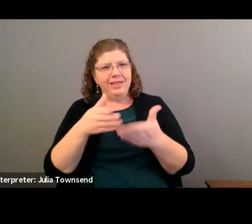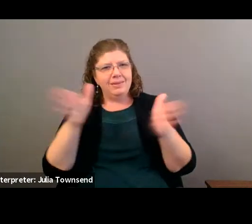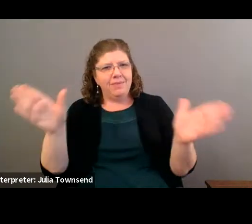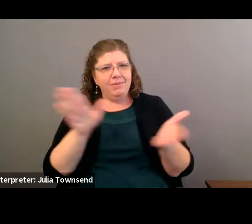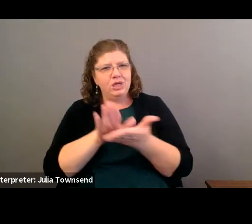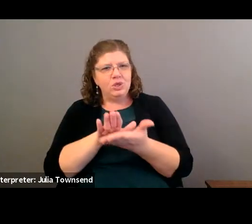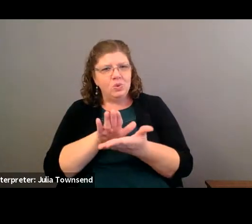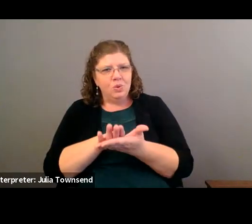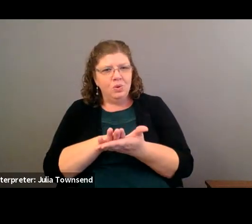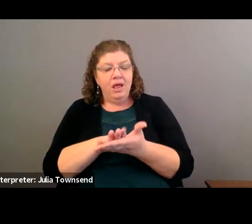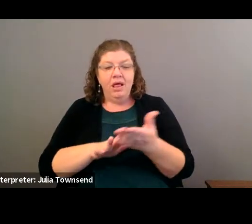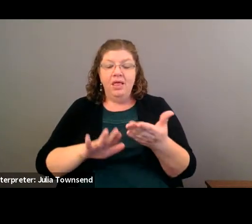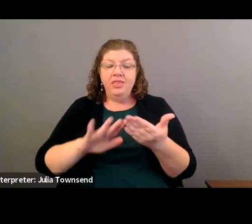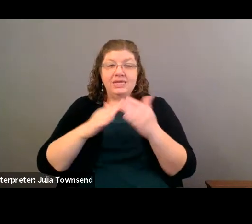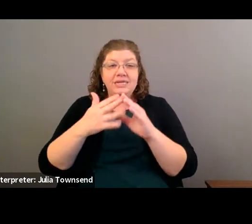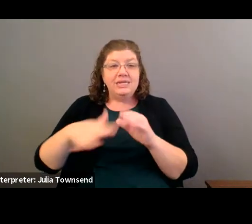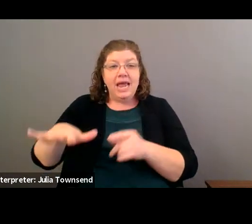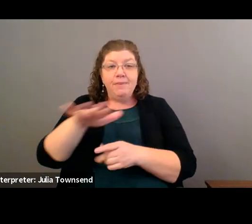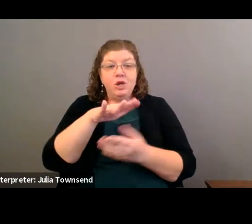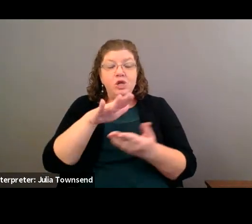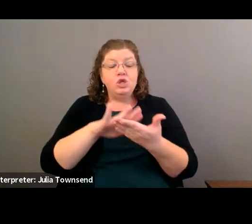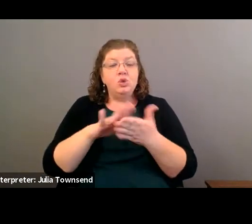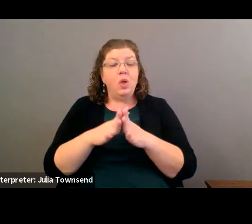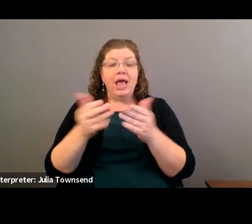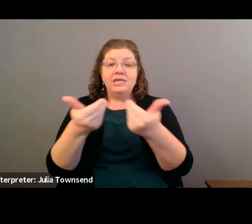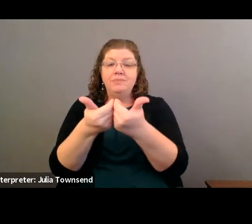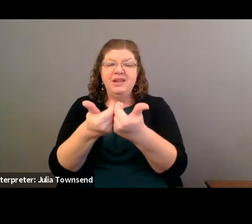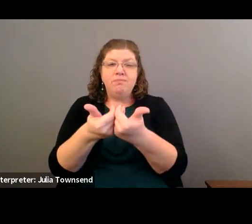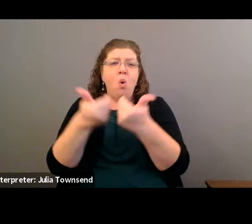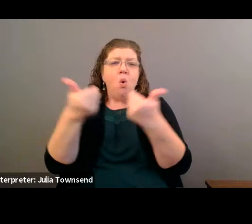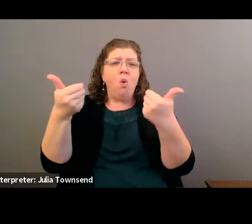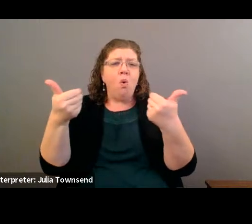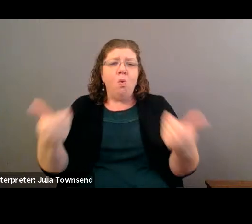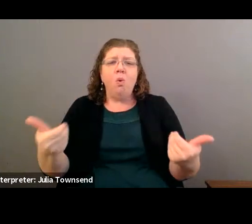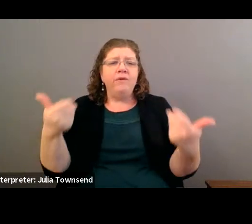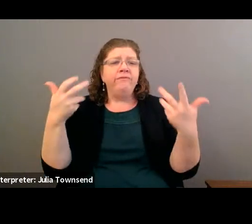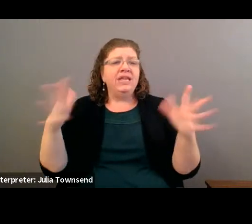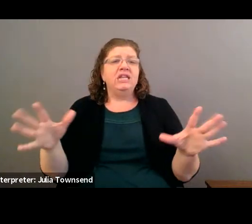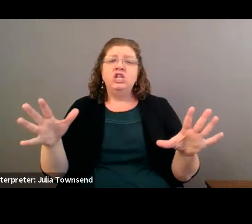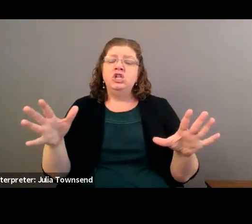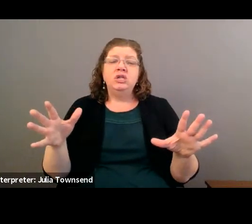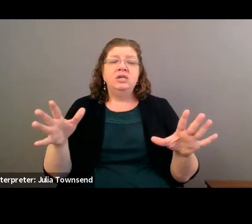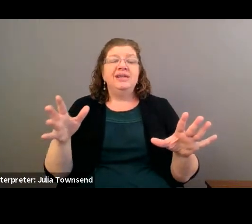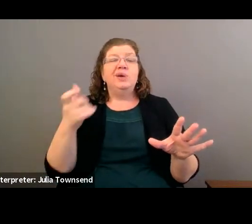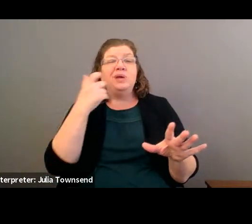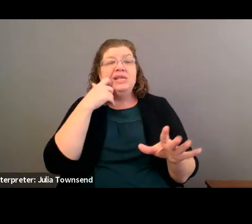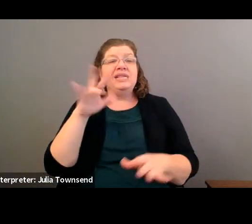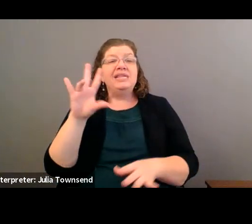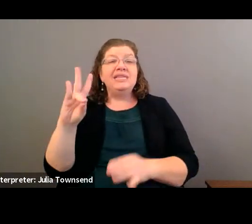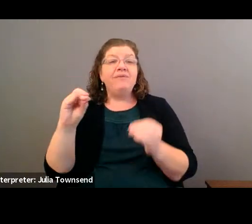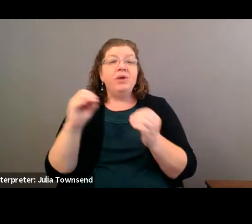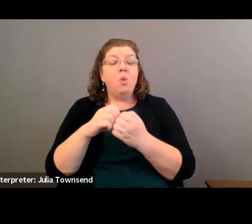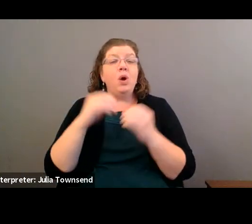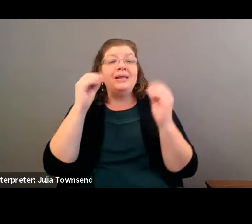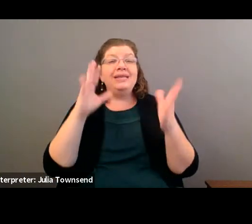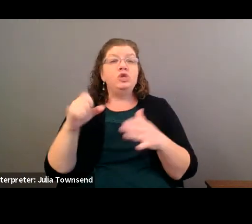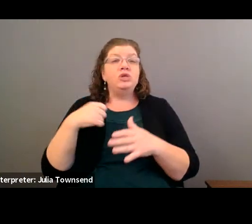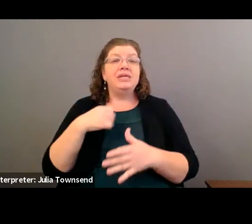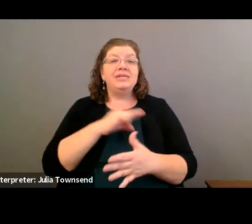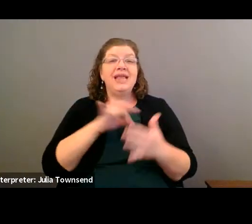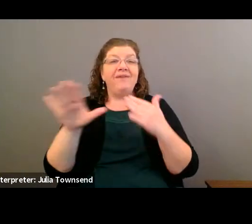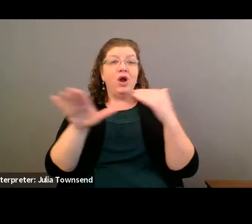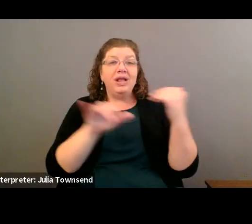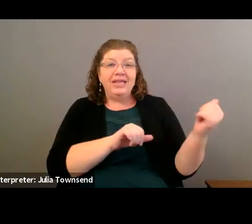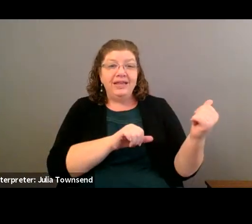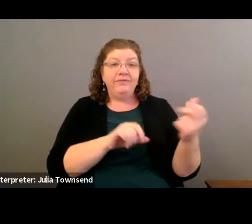This neighborhood school is being torn apart at the seams. Recently, 7 more teachers and staff are leaving. The deaf and